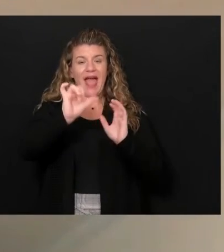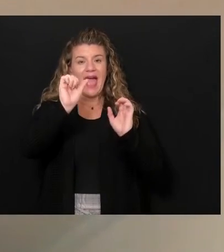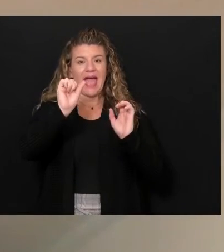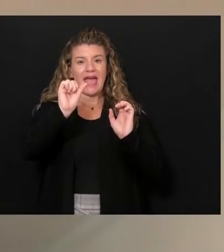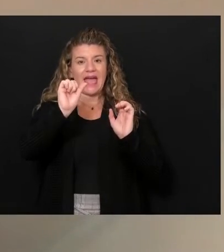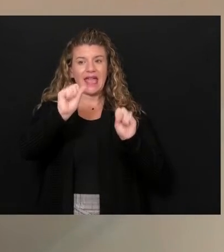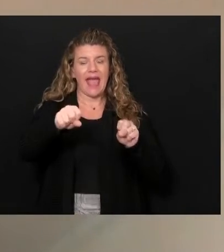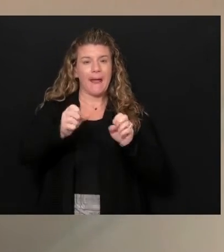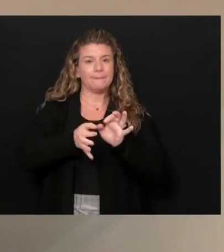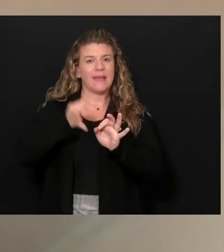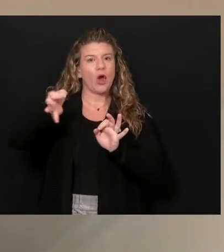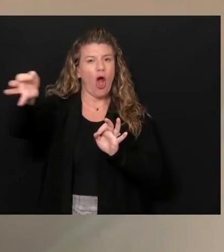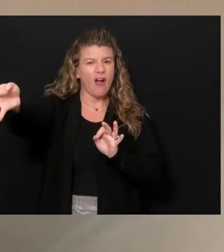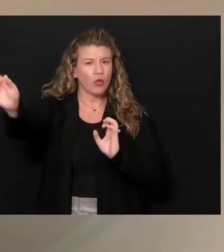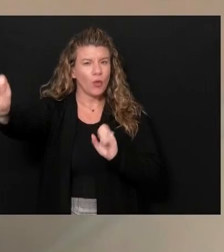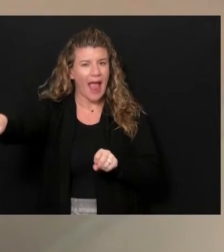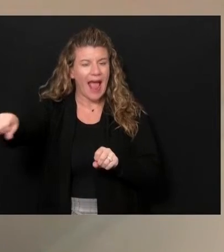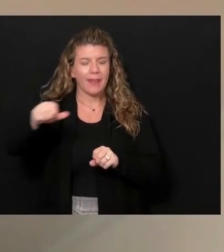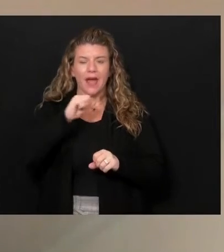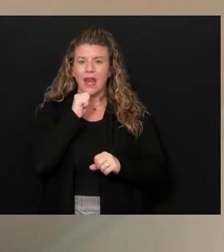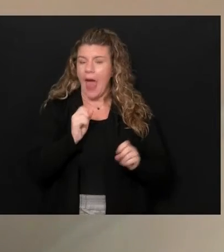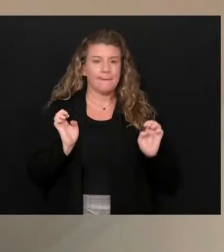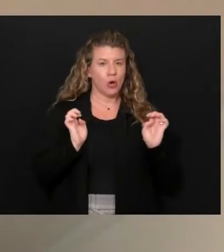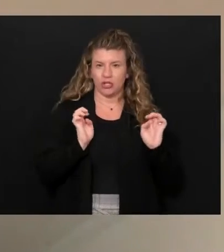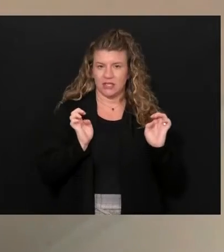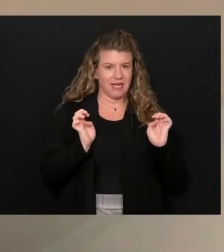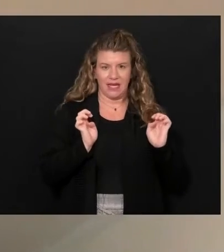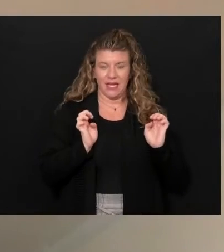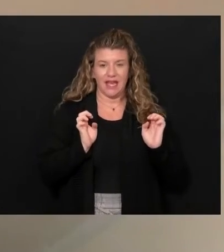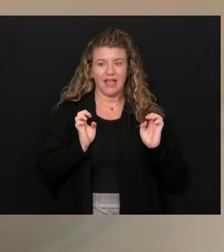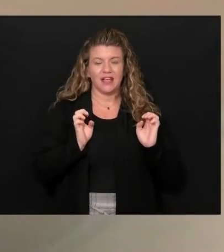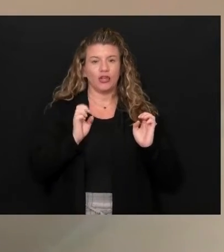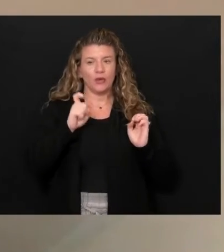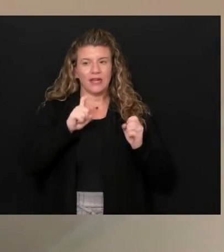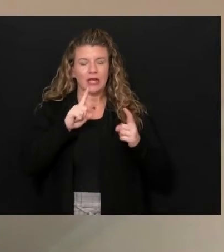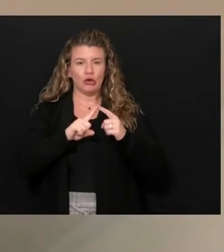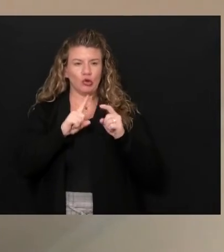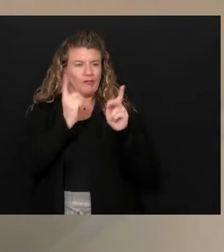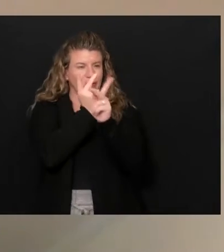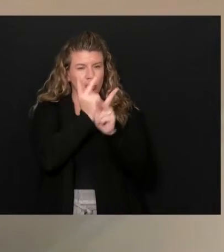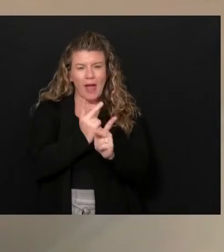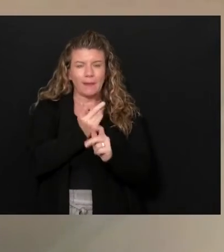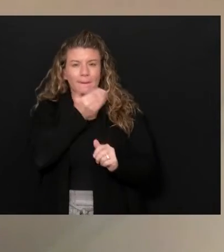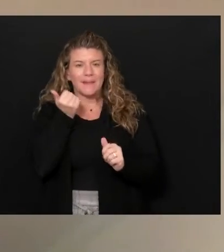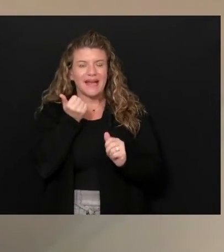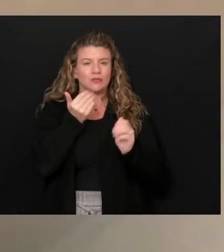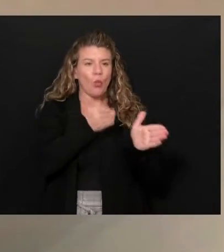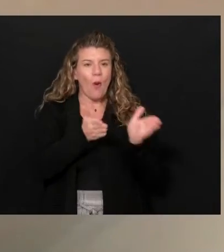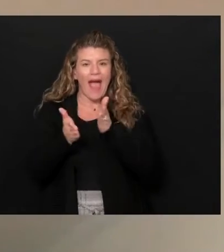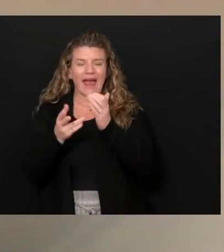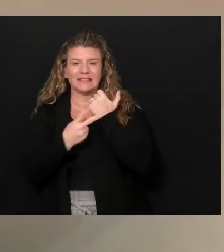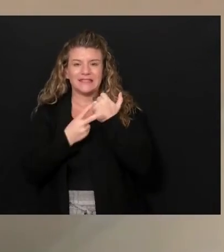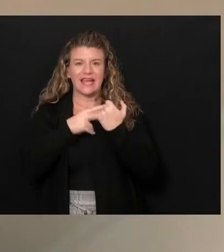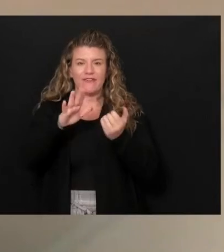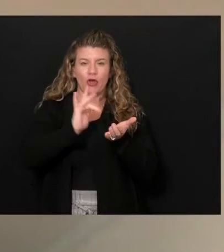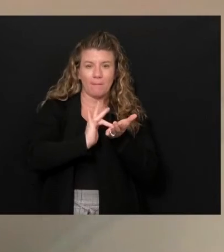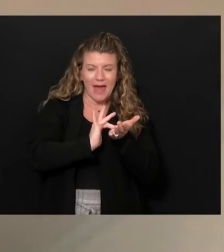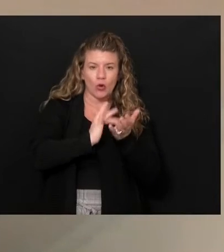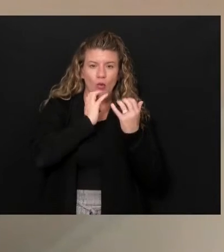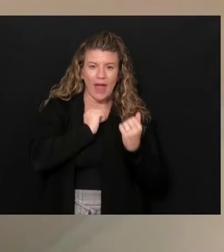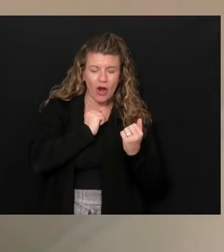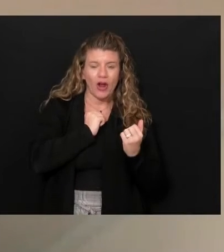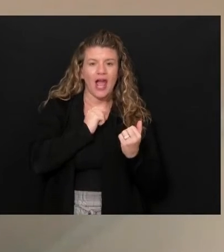aren't urgent or emergent, that people need to stabilize their medical care, and to look